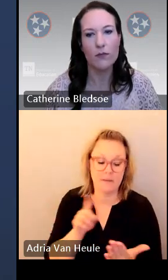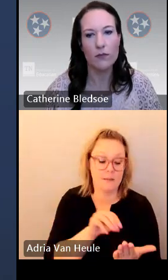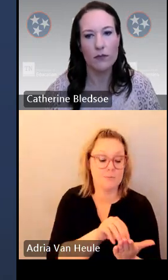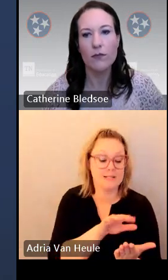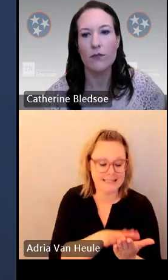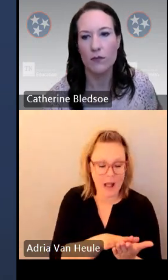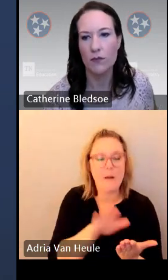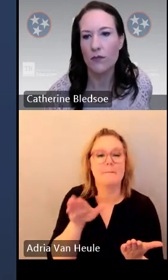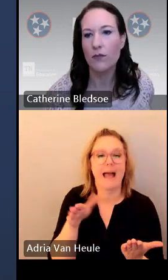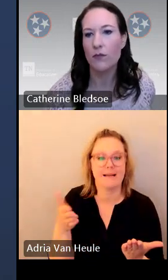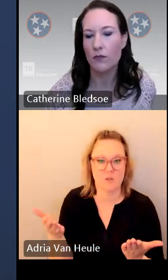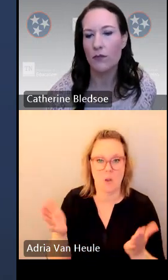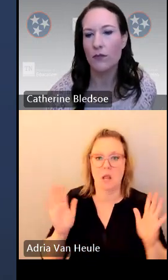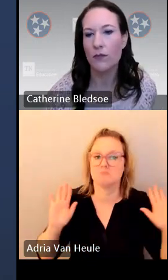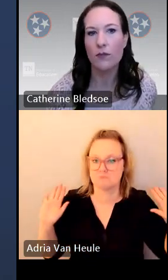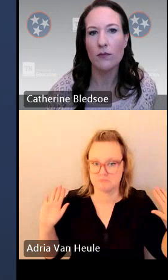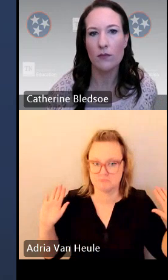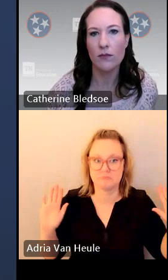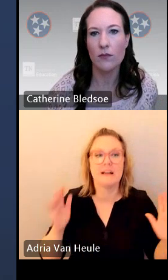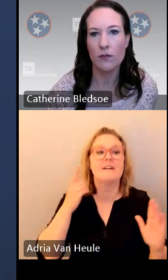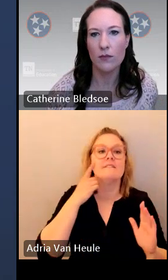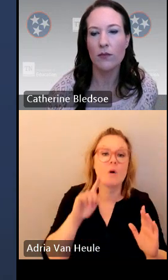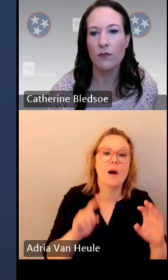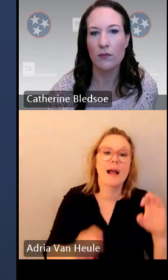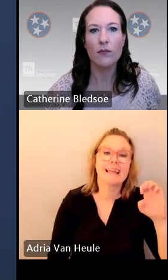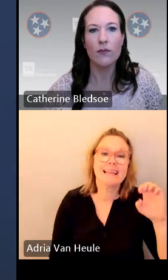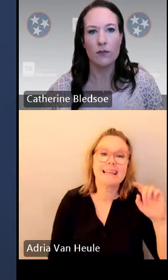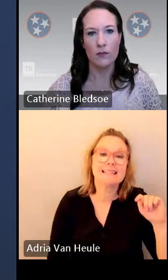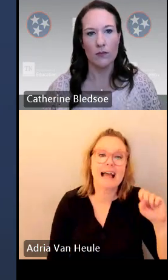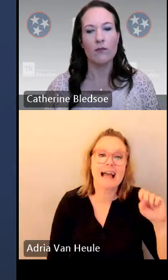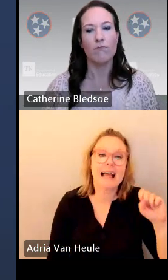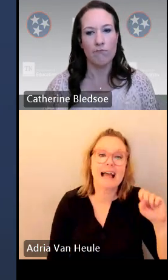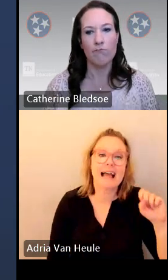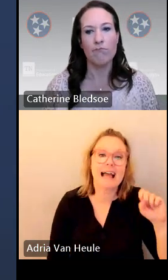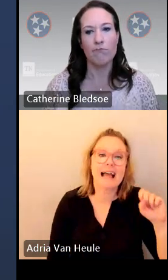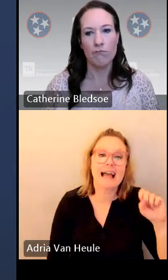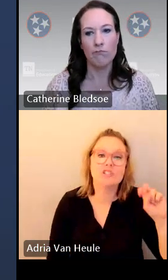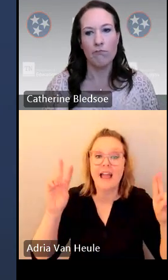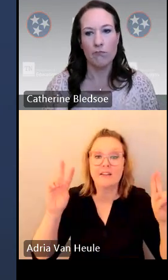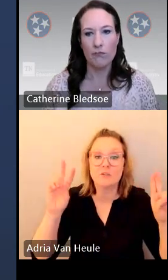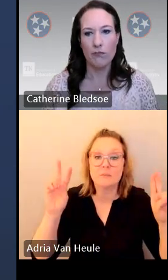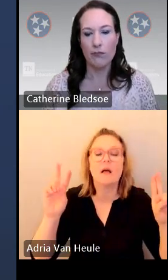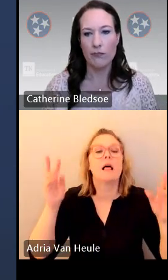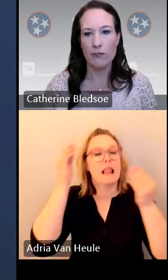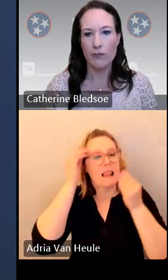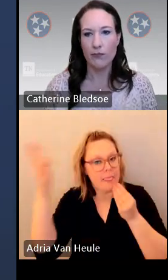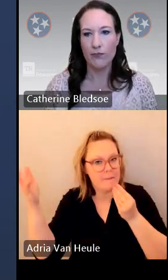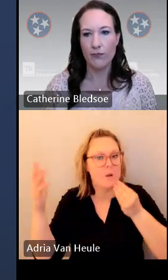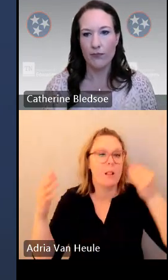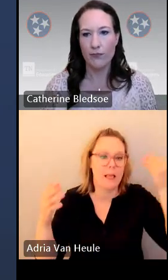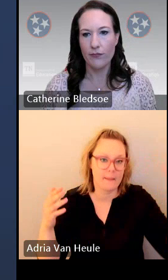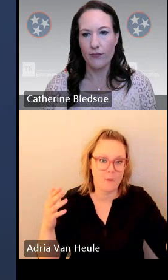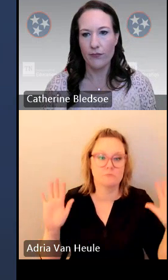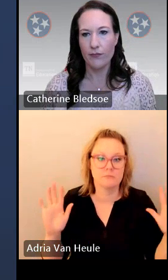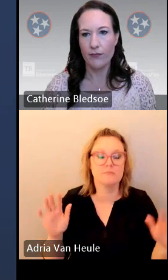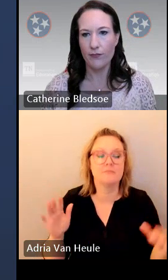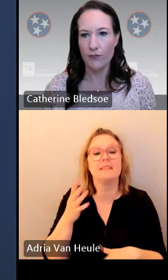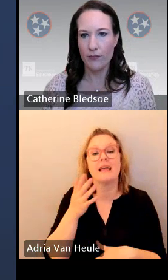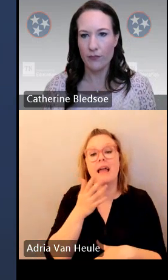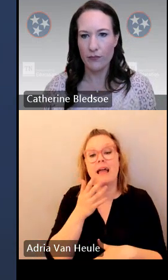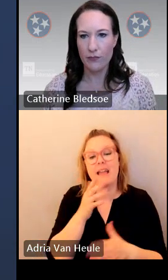or just send Vanderbilt or ETSU an email to let us know that situation. And like Rachel mentioned with students who re-enroll, we'll just kind of remove